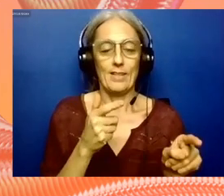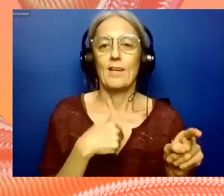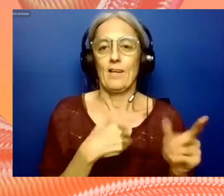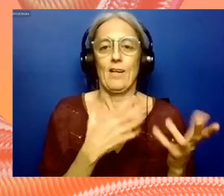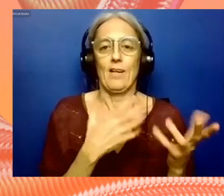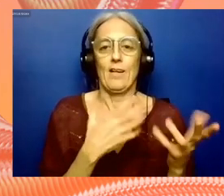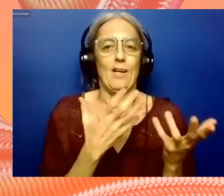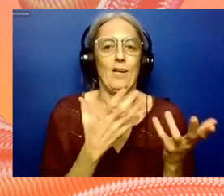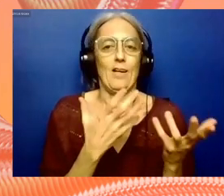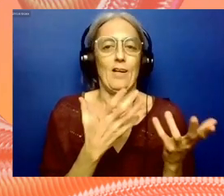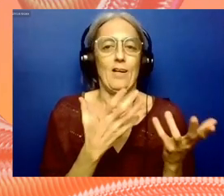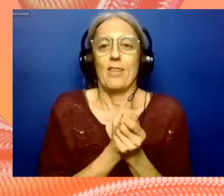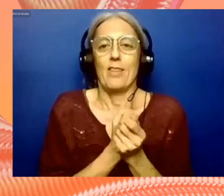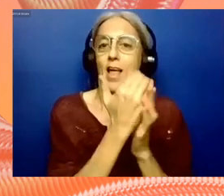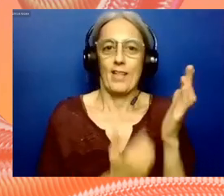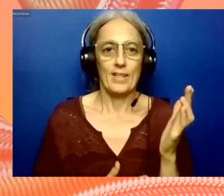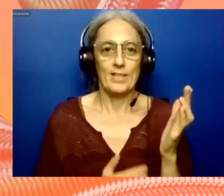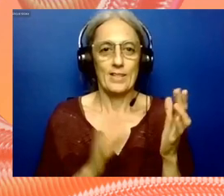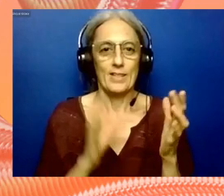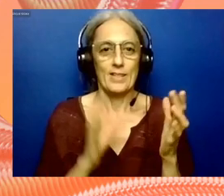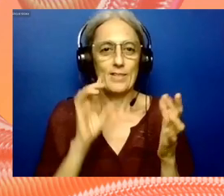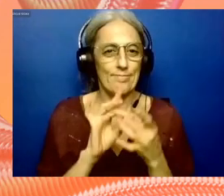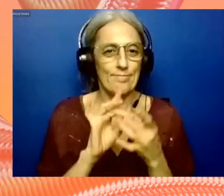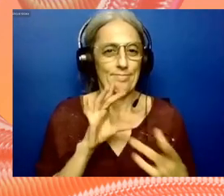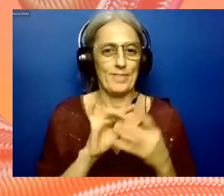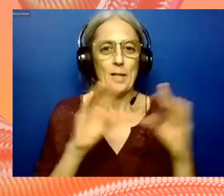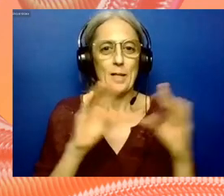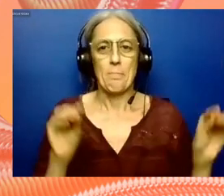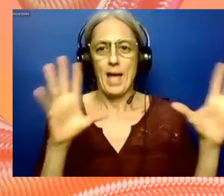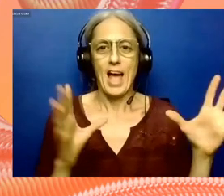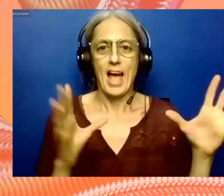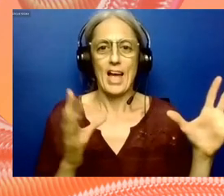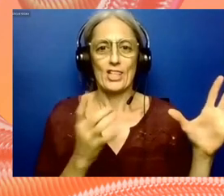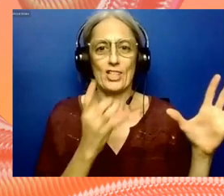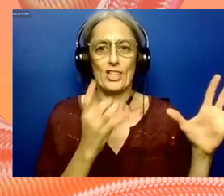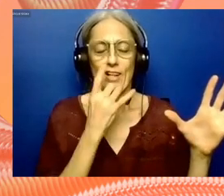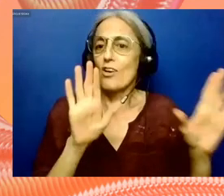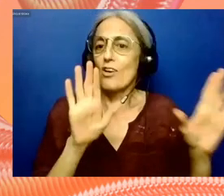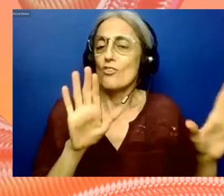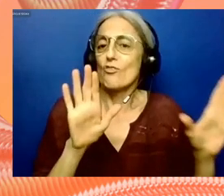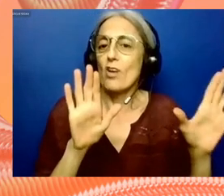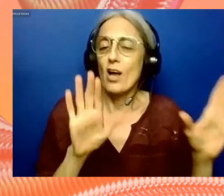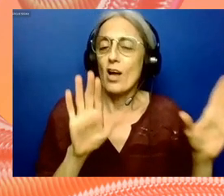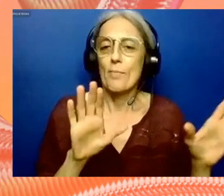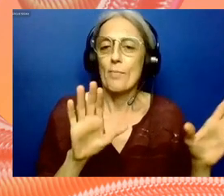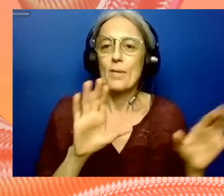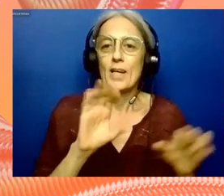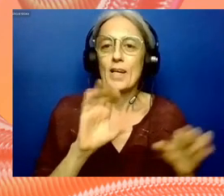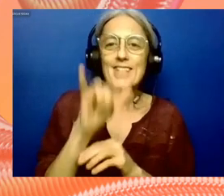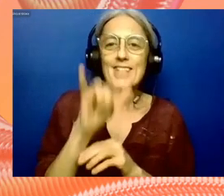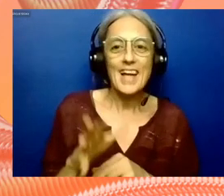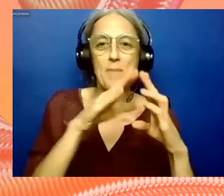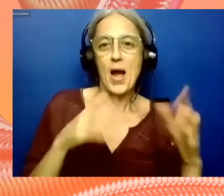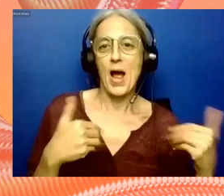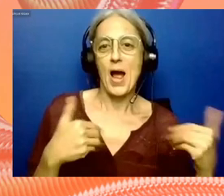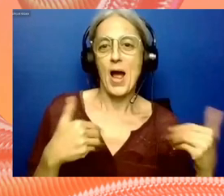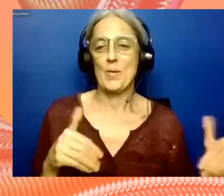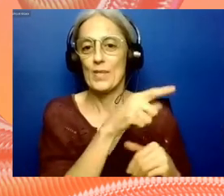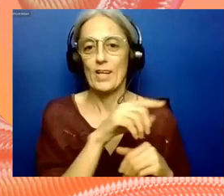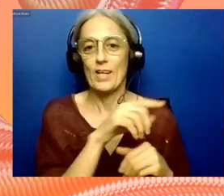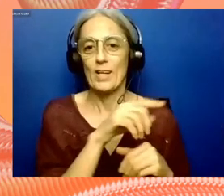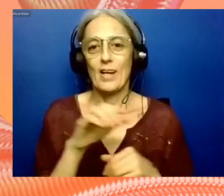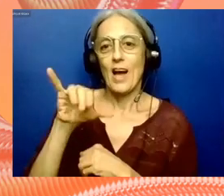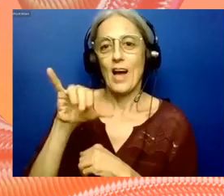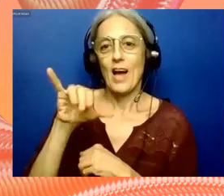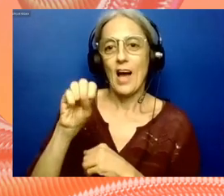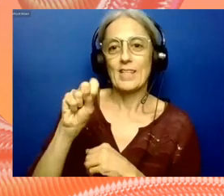magic bomb of light. Bev Incredible, who's like a sexy mama powerhouse. Aya Simone, who's like a gorgeous